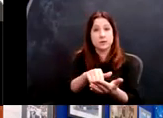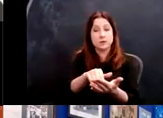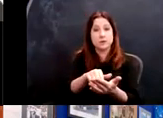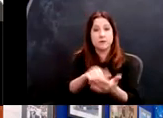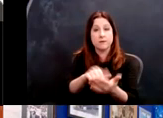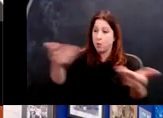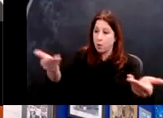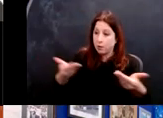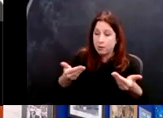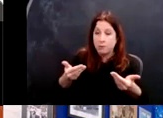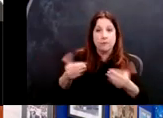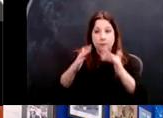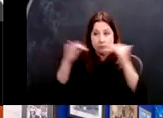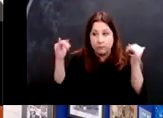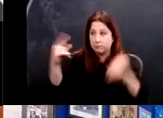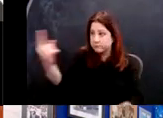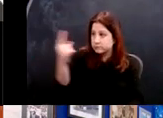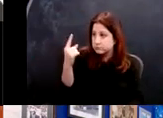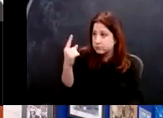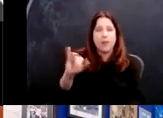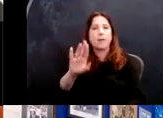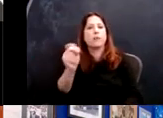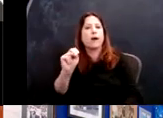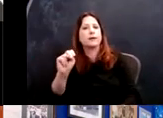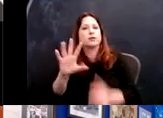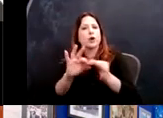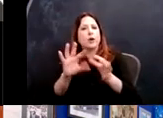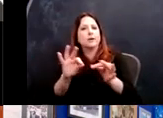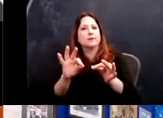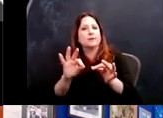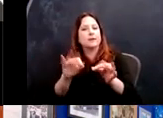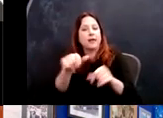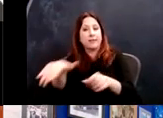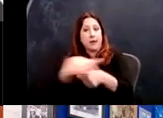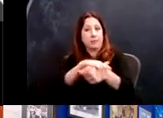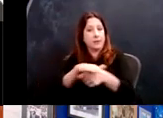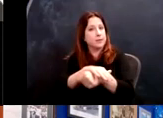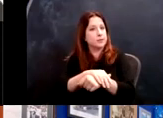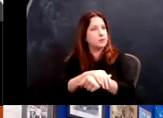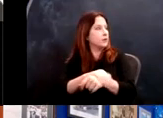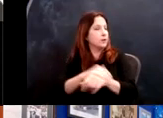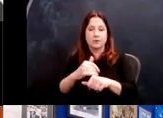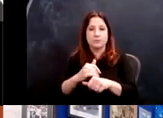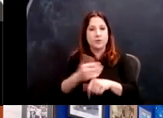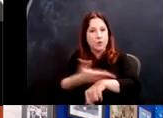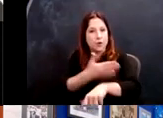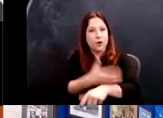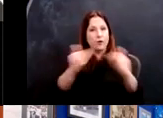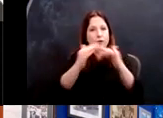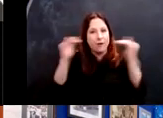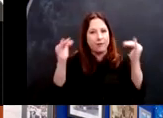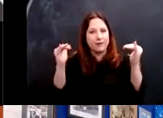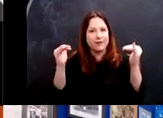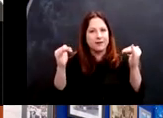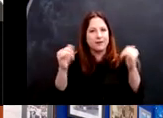Brian talked about, when he first went in, is the culture recovery friendly to all pathways? Does it represent the community